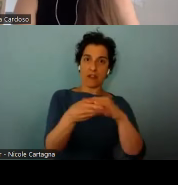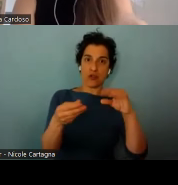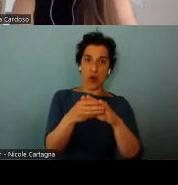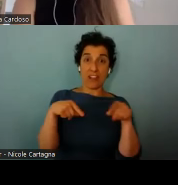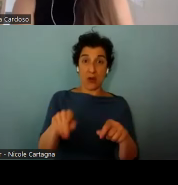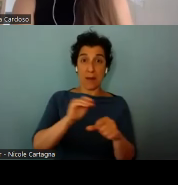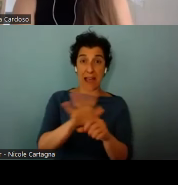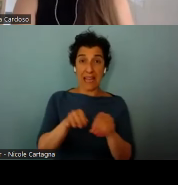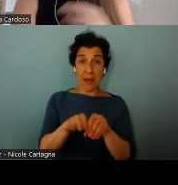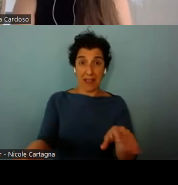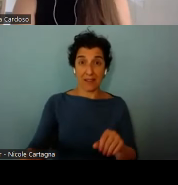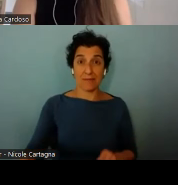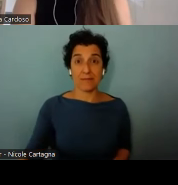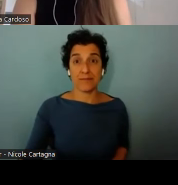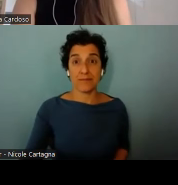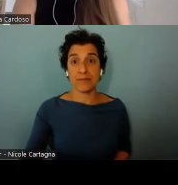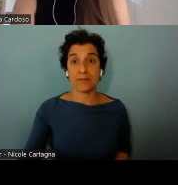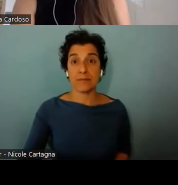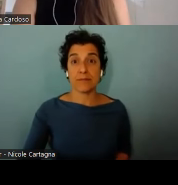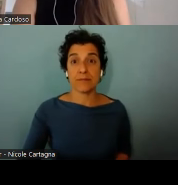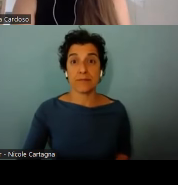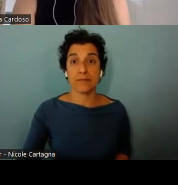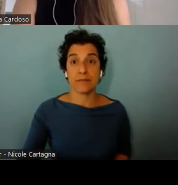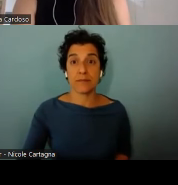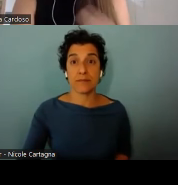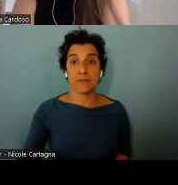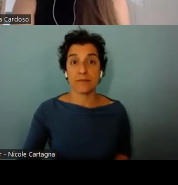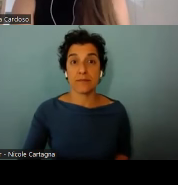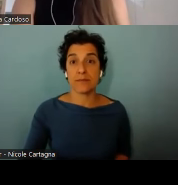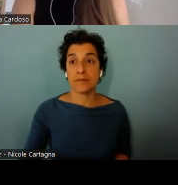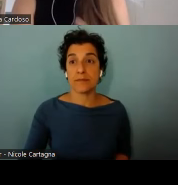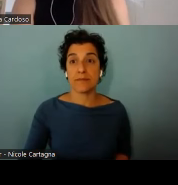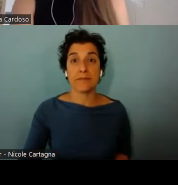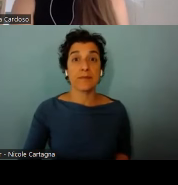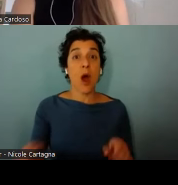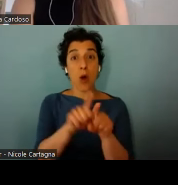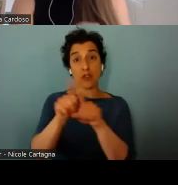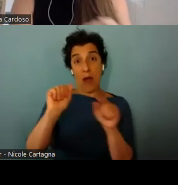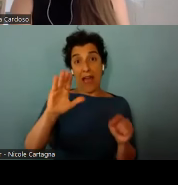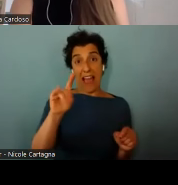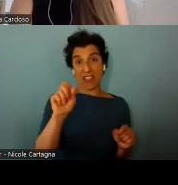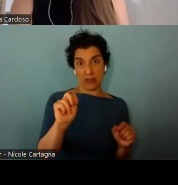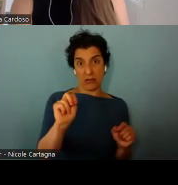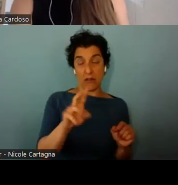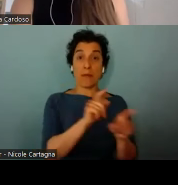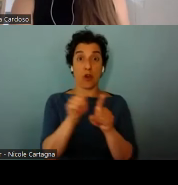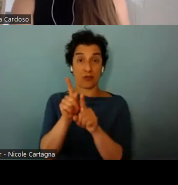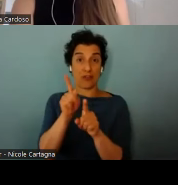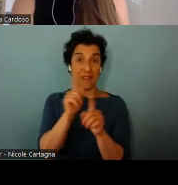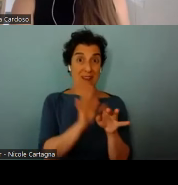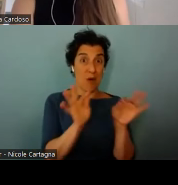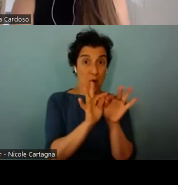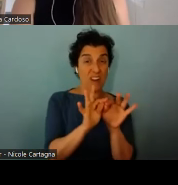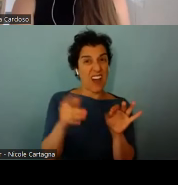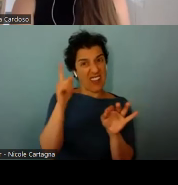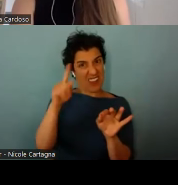to the data piece, there's also the action piece that to us was equally as important. And there were some things that we did differently from this perspective that I think are